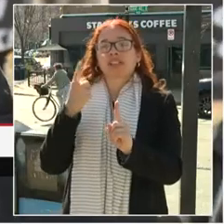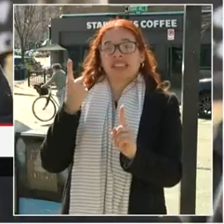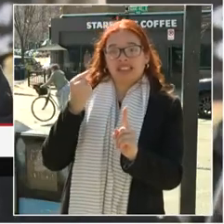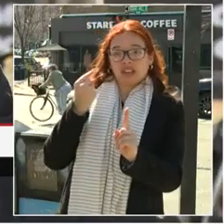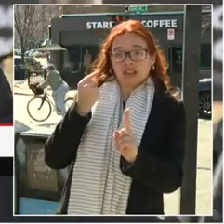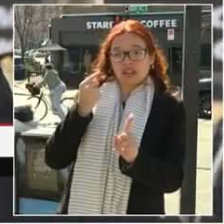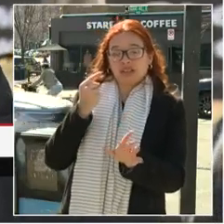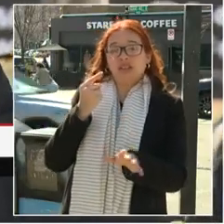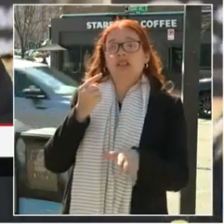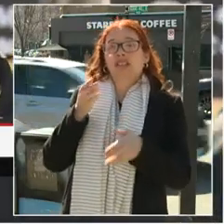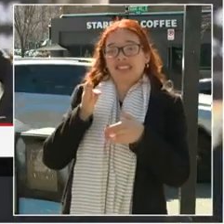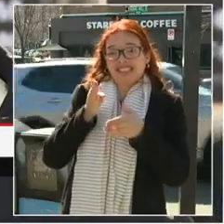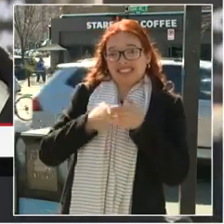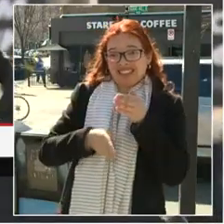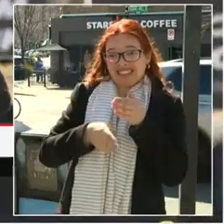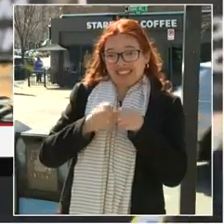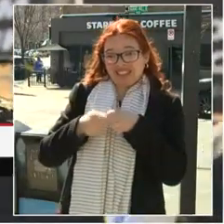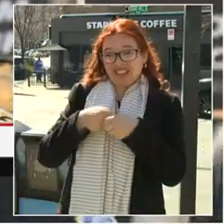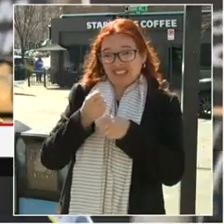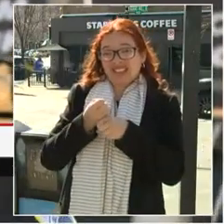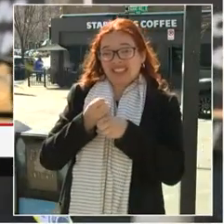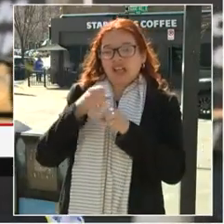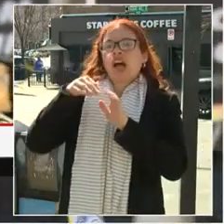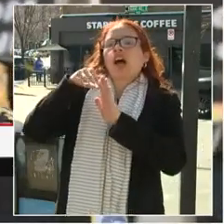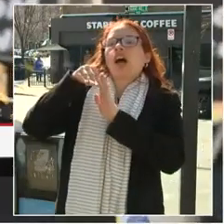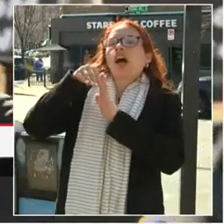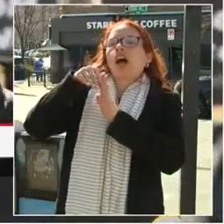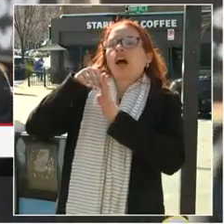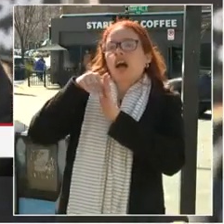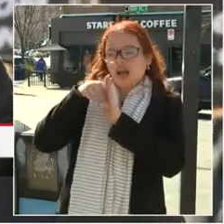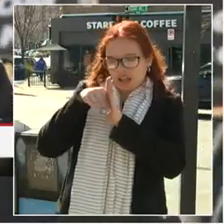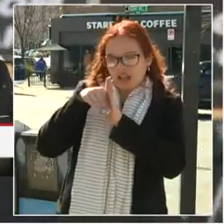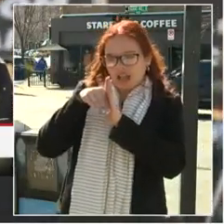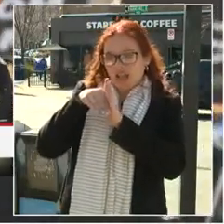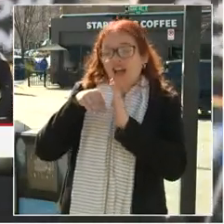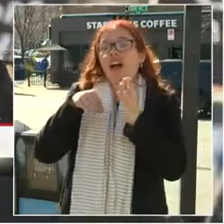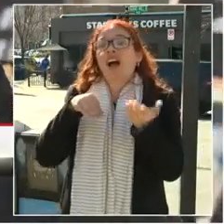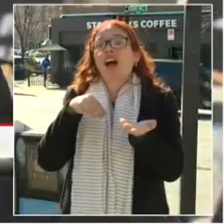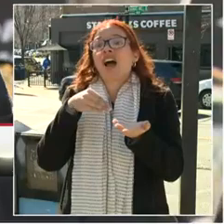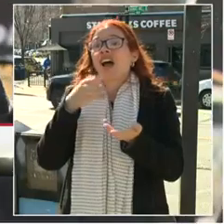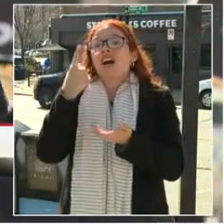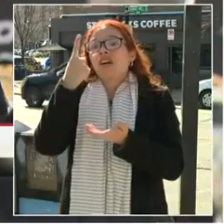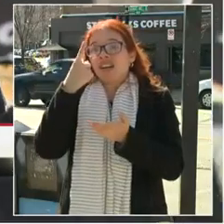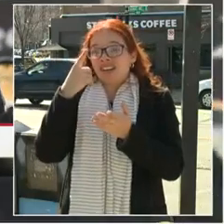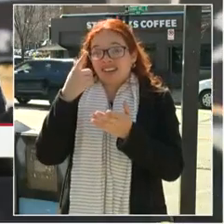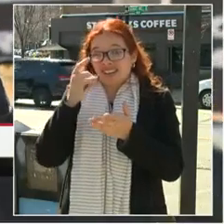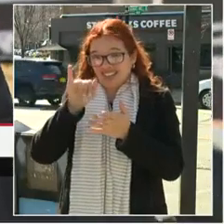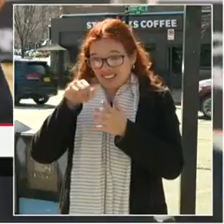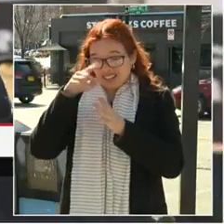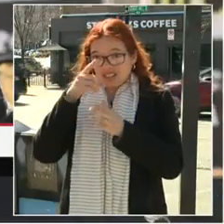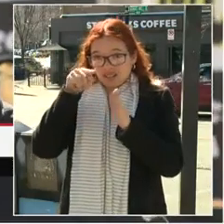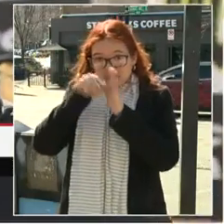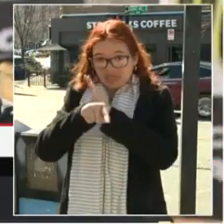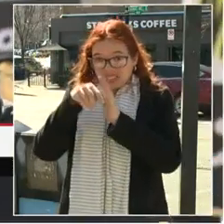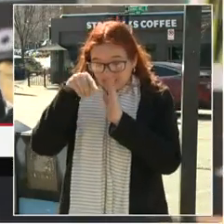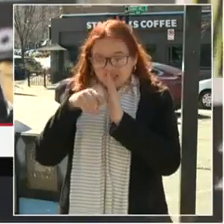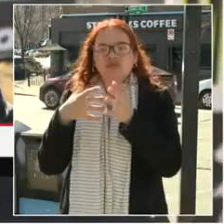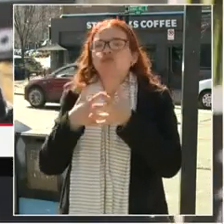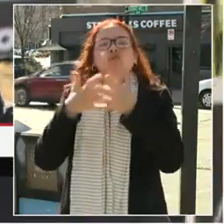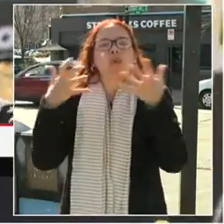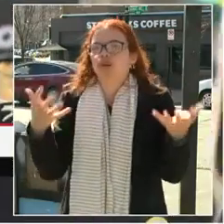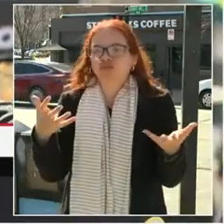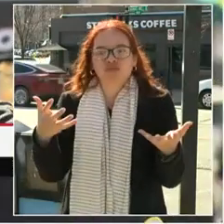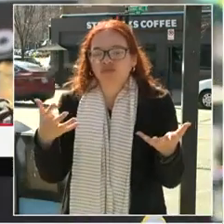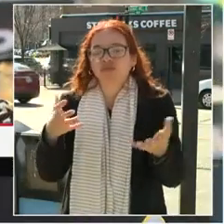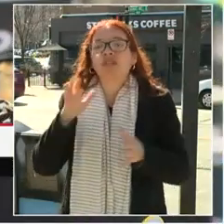reduction in homicides. And as you will hear me oftentimes say, one is one too many in any community. Right now we've seen a slight uptick at